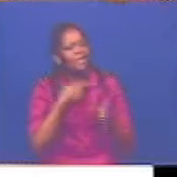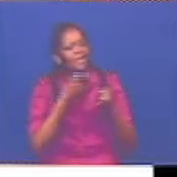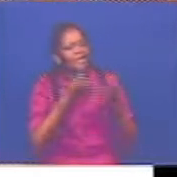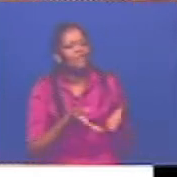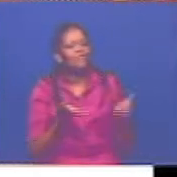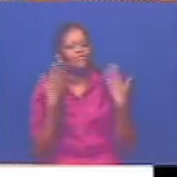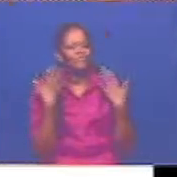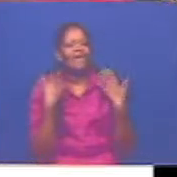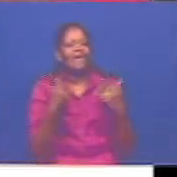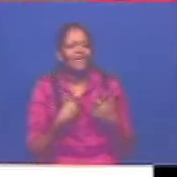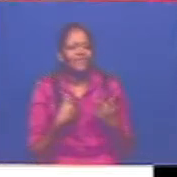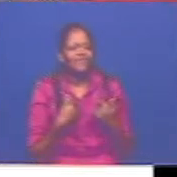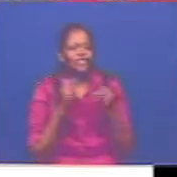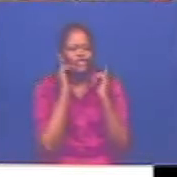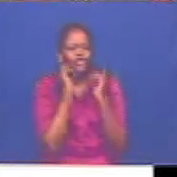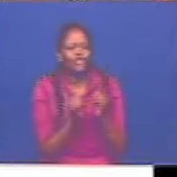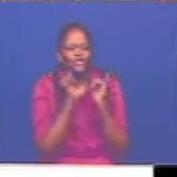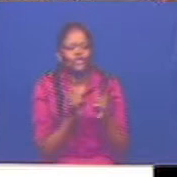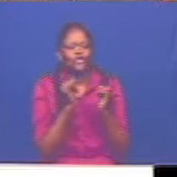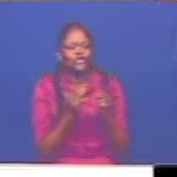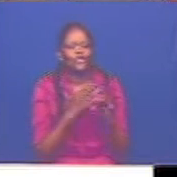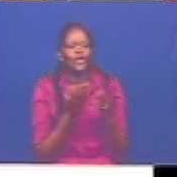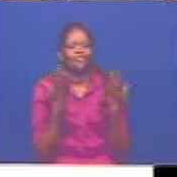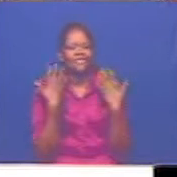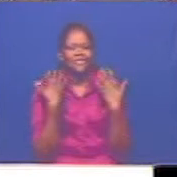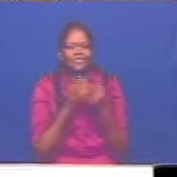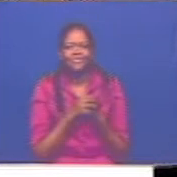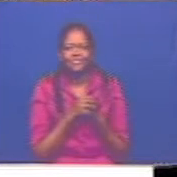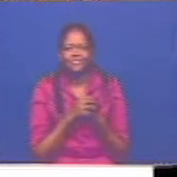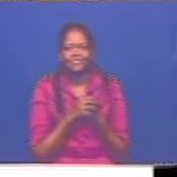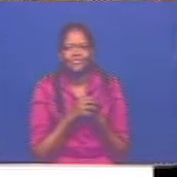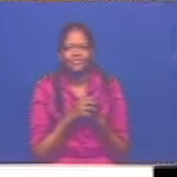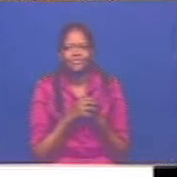Milele, it's the newest collaboration.